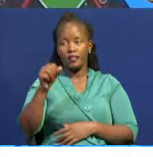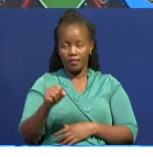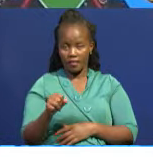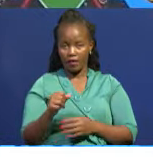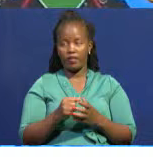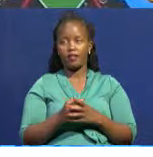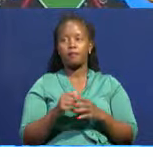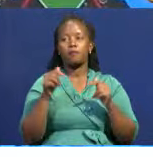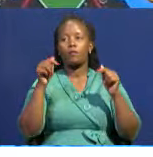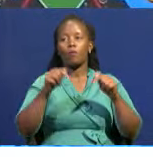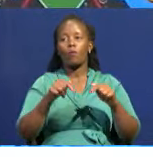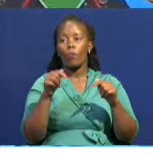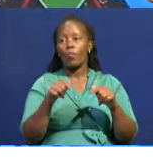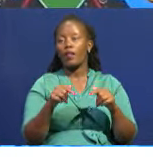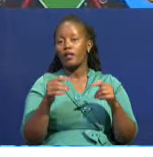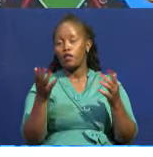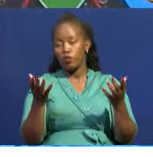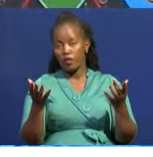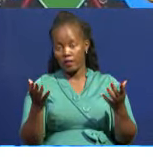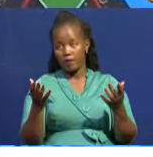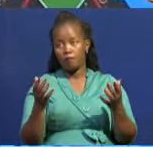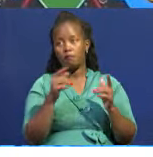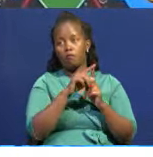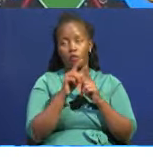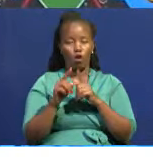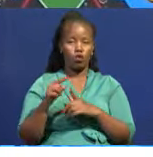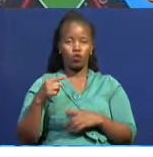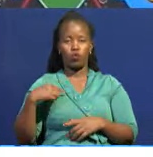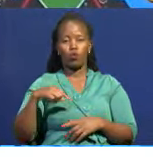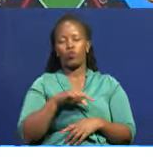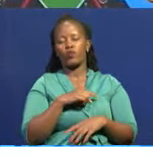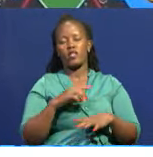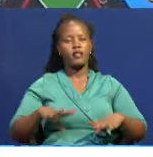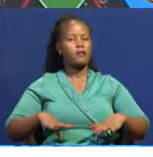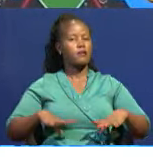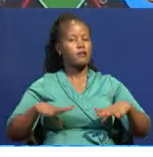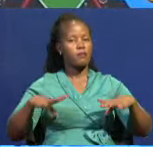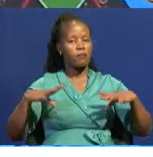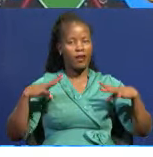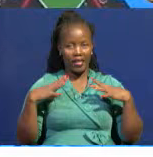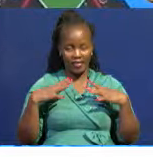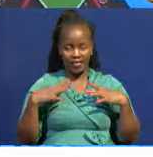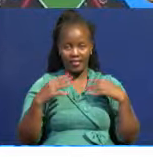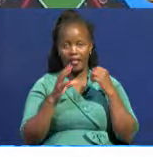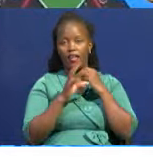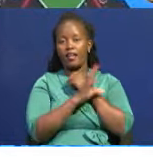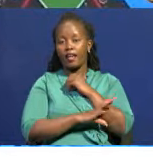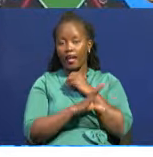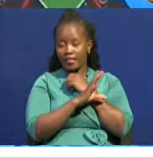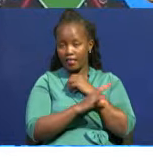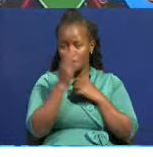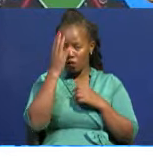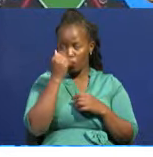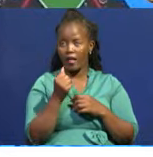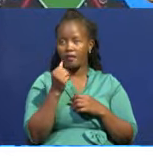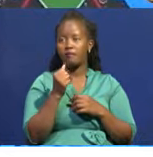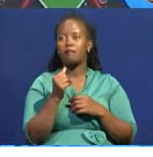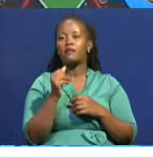Today, we also take pride that Kenya is